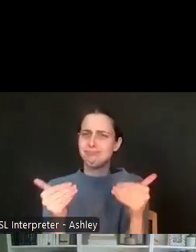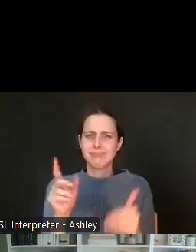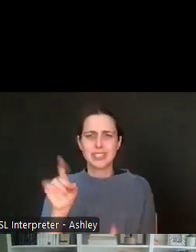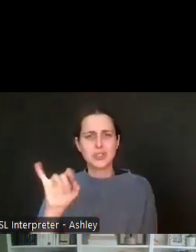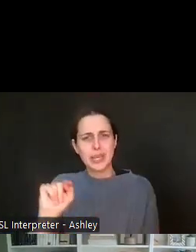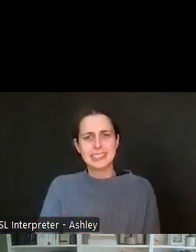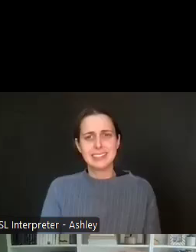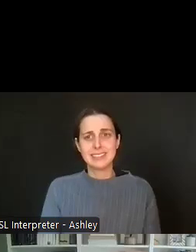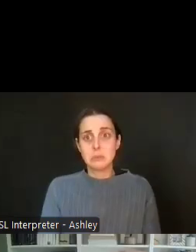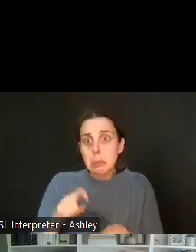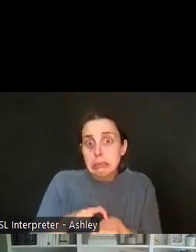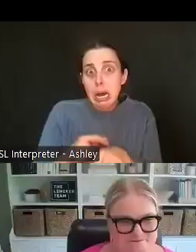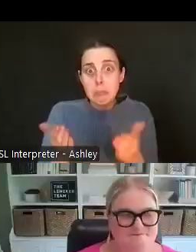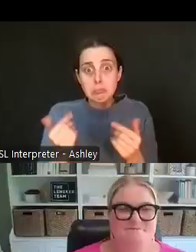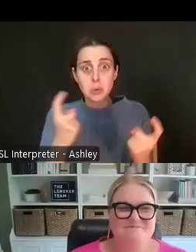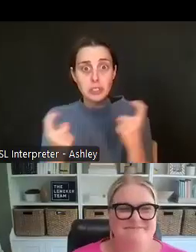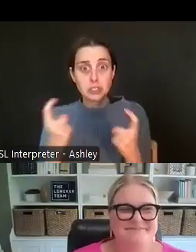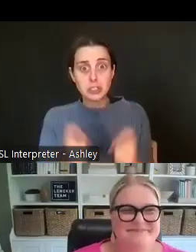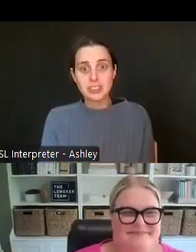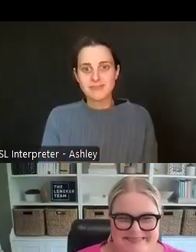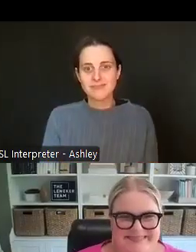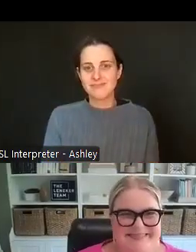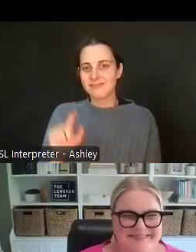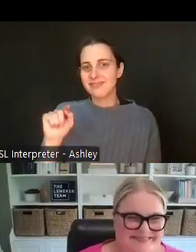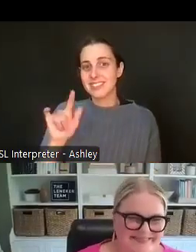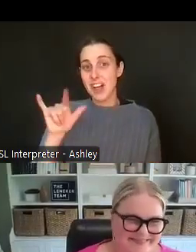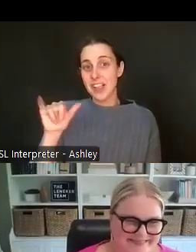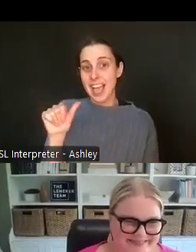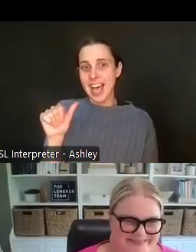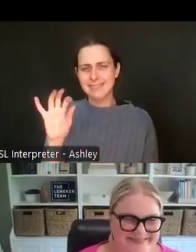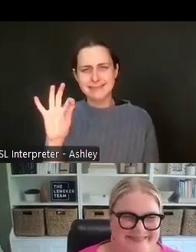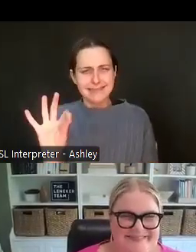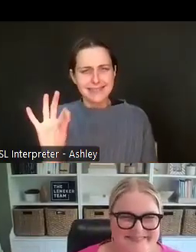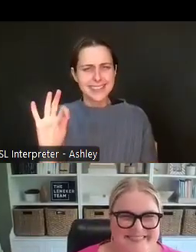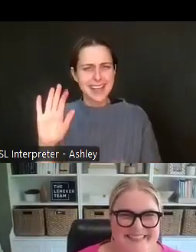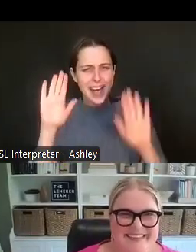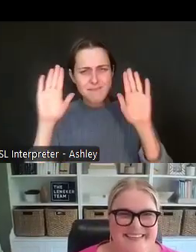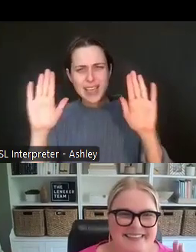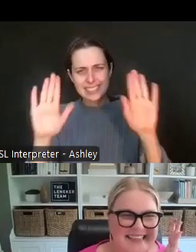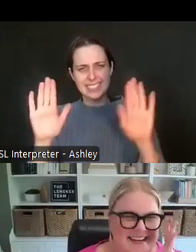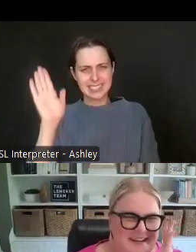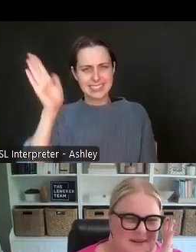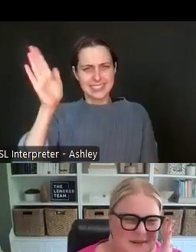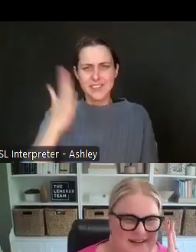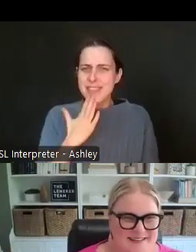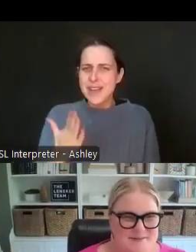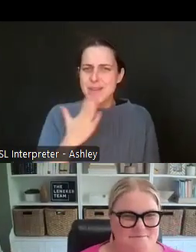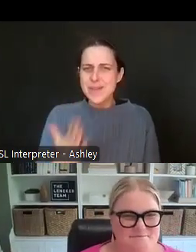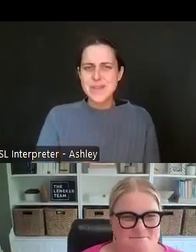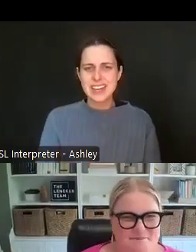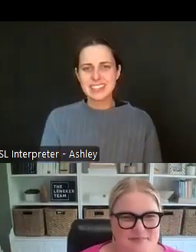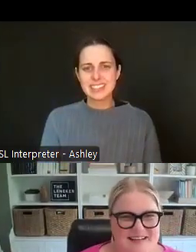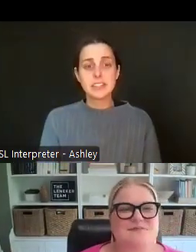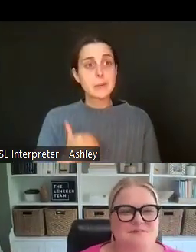few questions. Hey, Amy. Oh, that was amazing. Thank you for that. We Thank did have you. just a